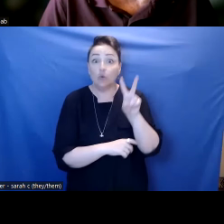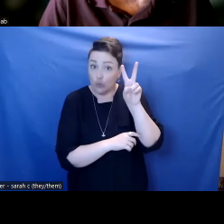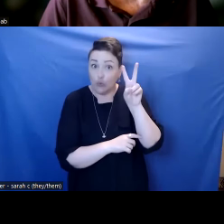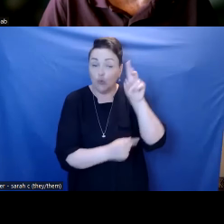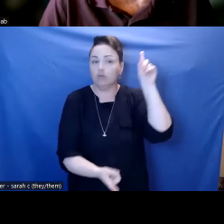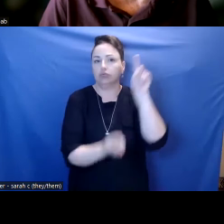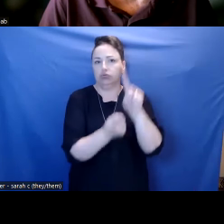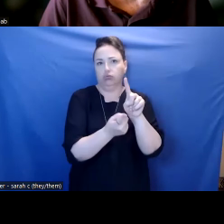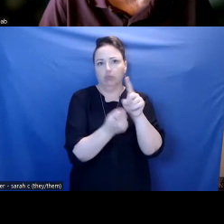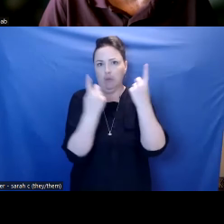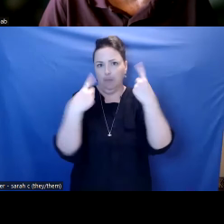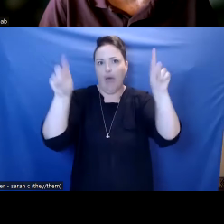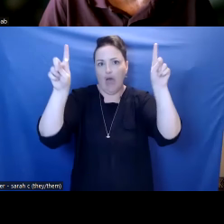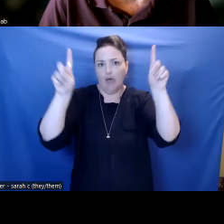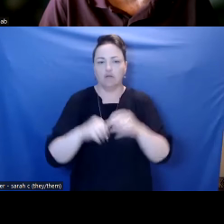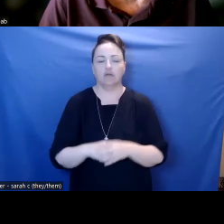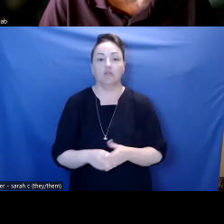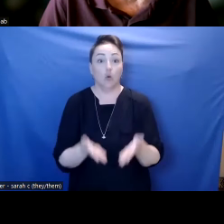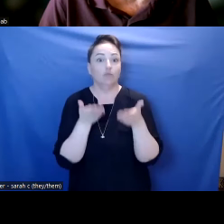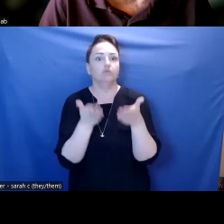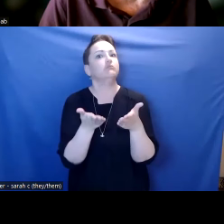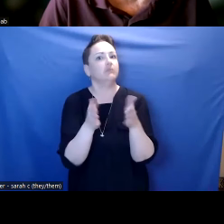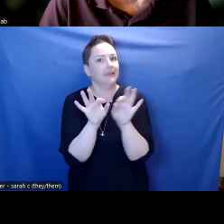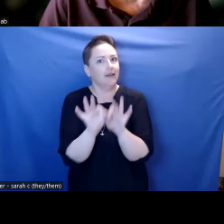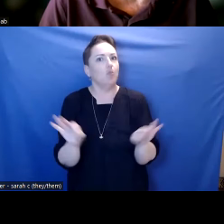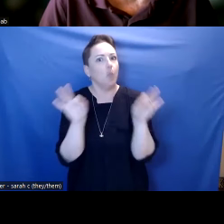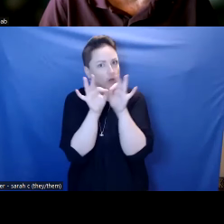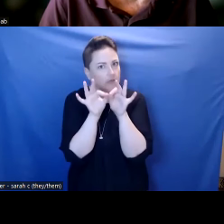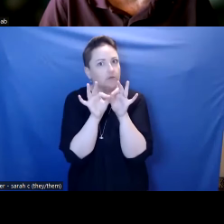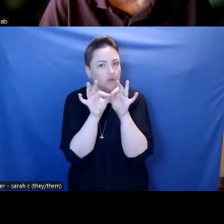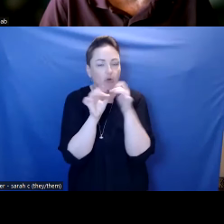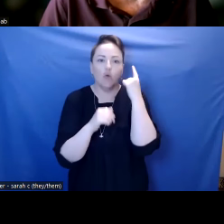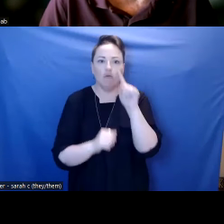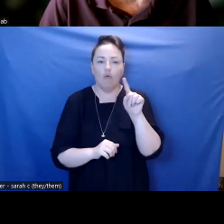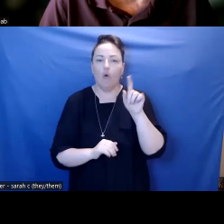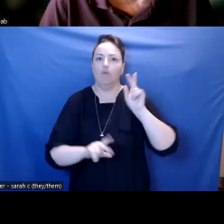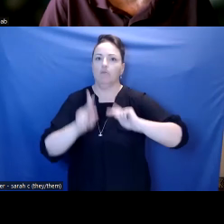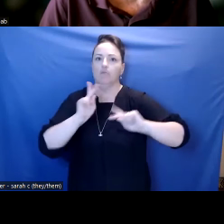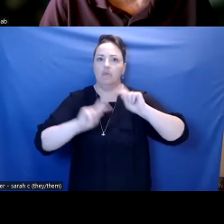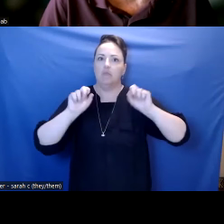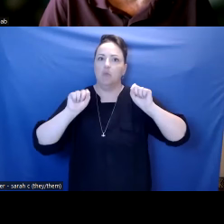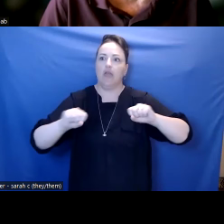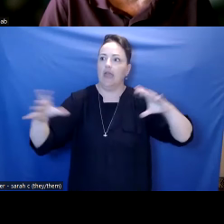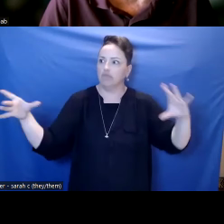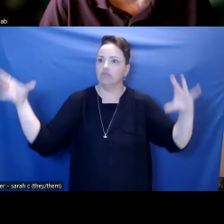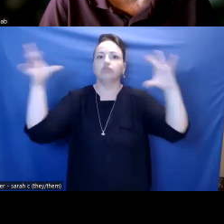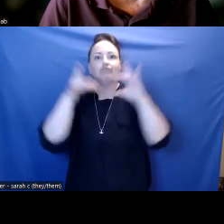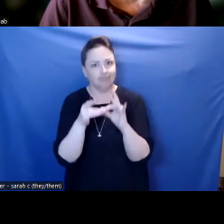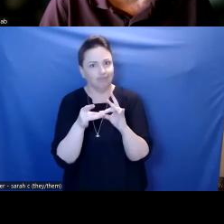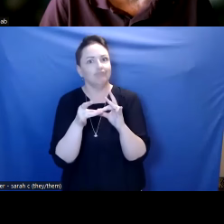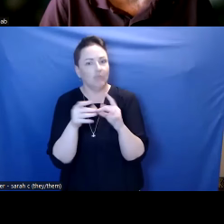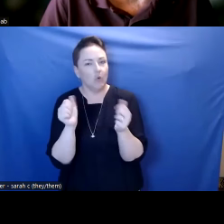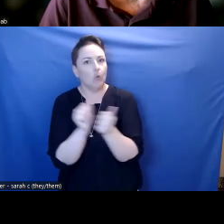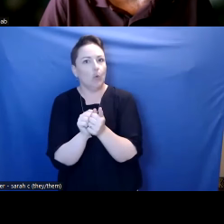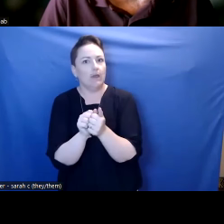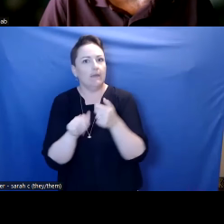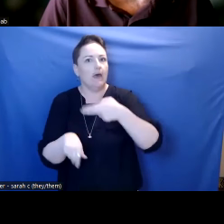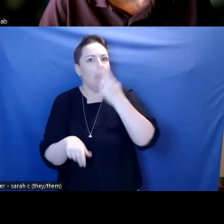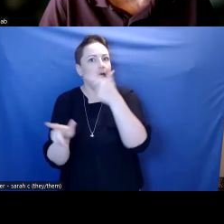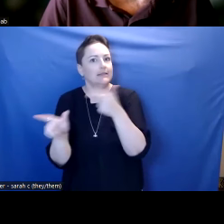is absolutely important to have a place where you can, in fact, connect to the wires at high speed with all kinds of technology to help